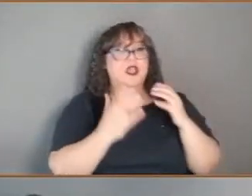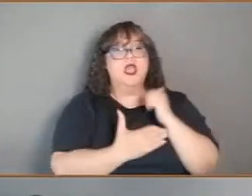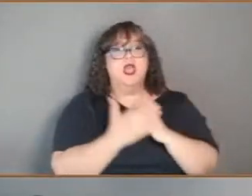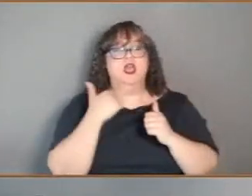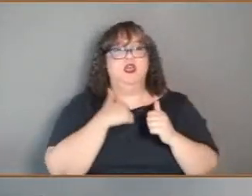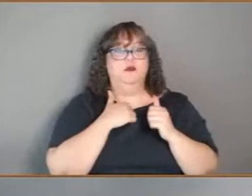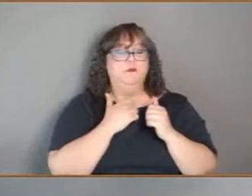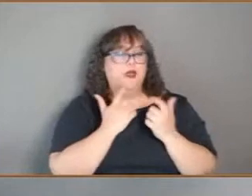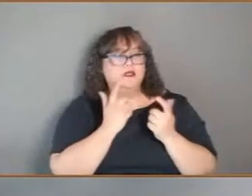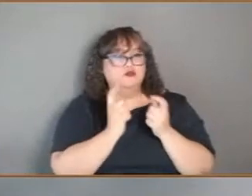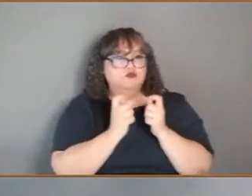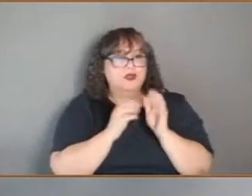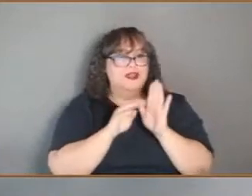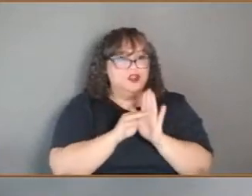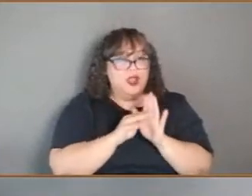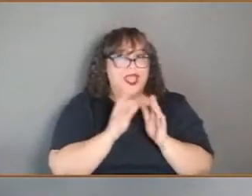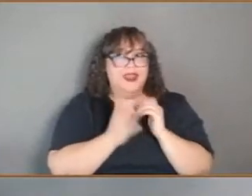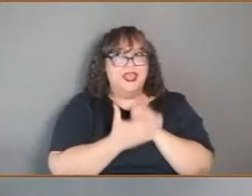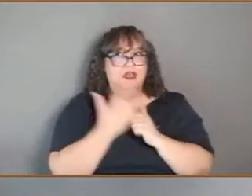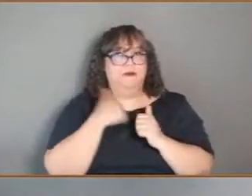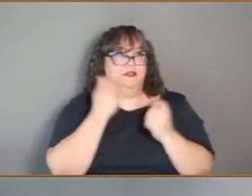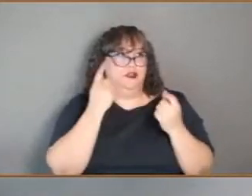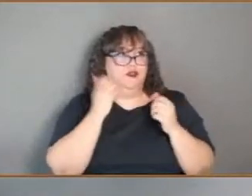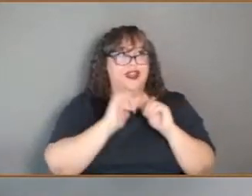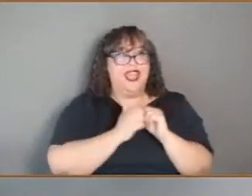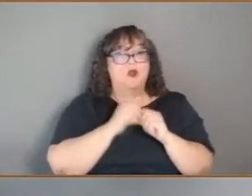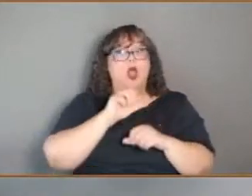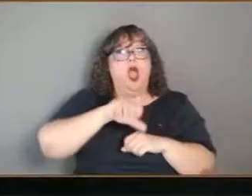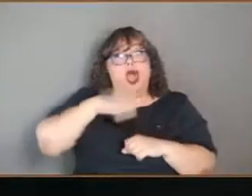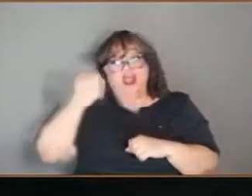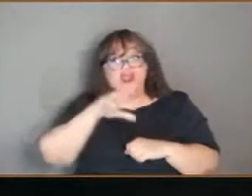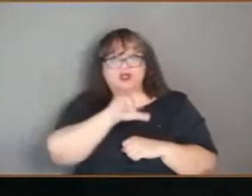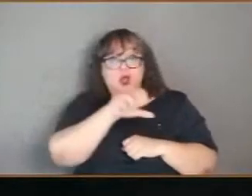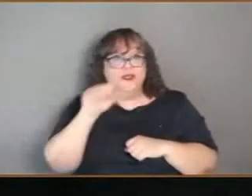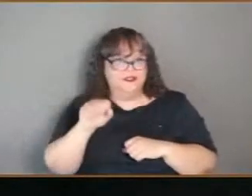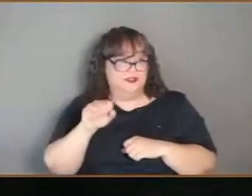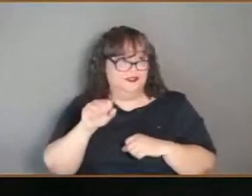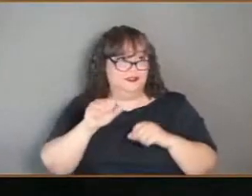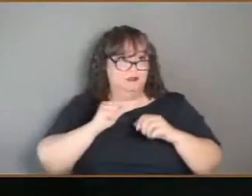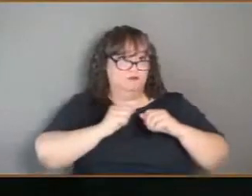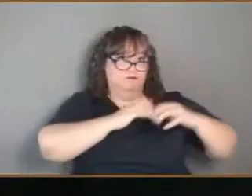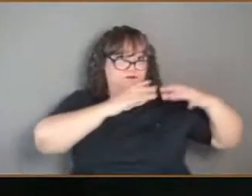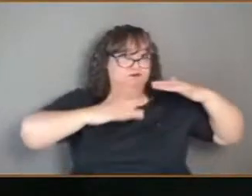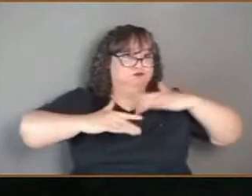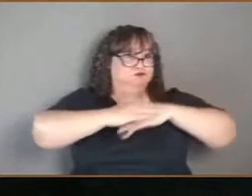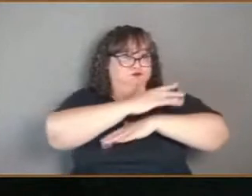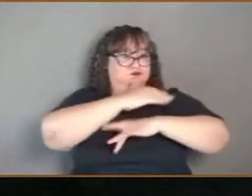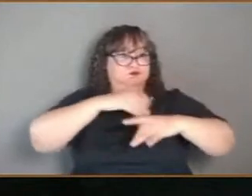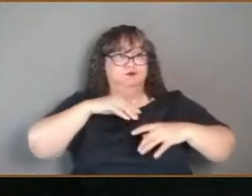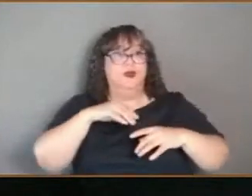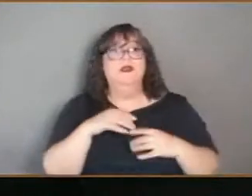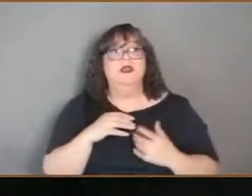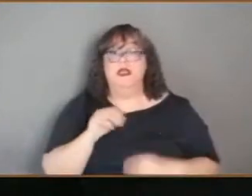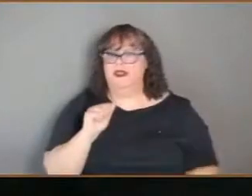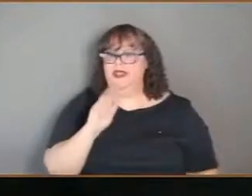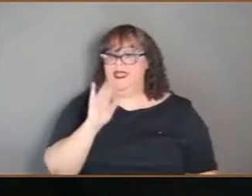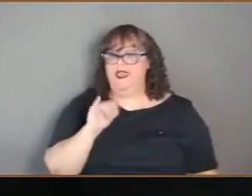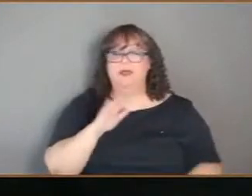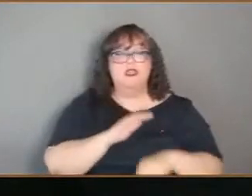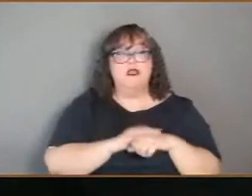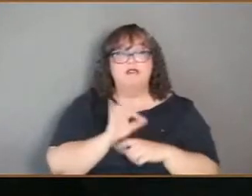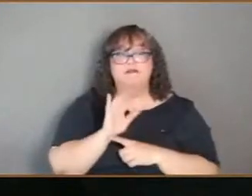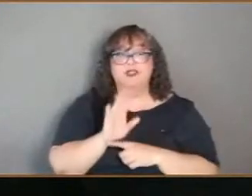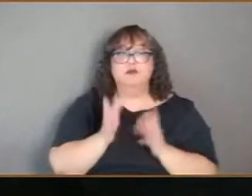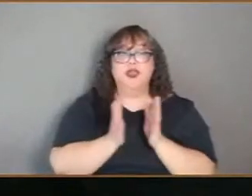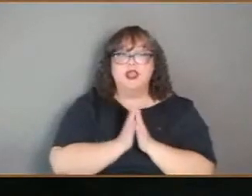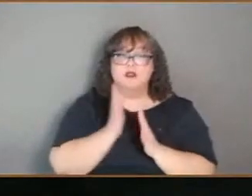how other solar systems form in our galaxy and beyond. Yeah, there's a lot we can learn from Lucy. And Abby on Facebook asks, will Lucy have the ability